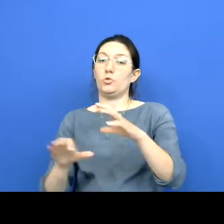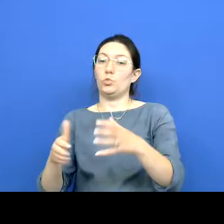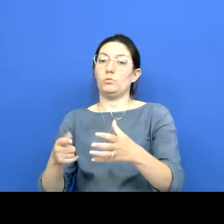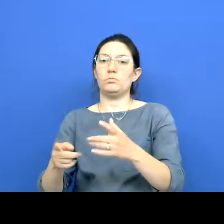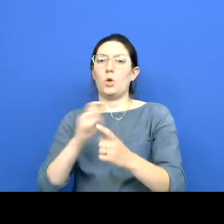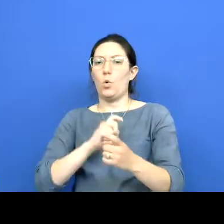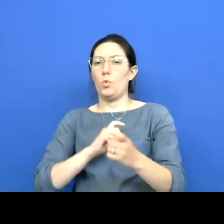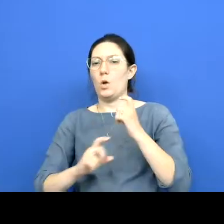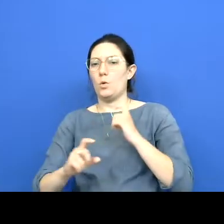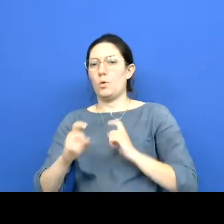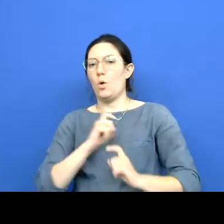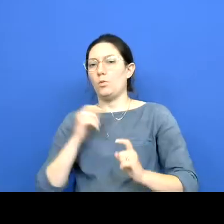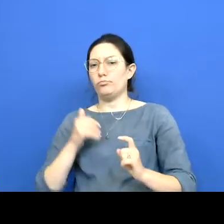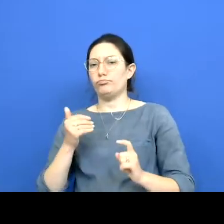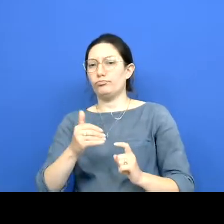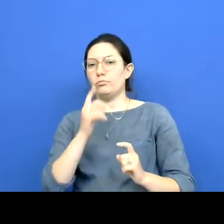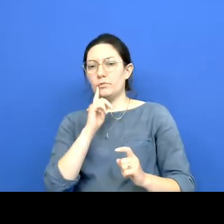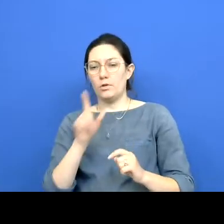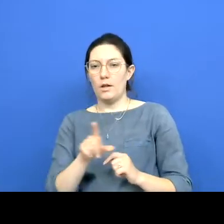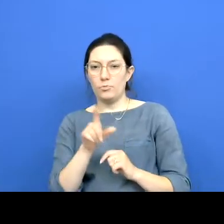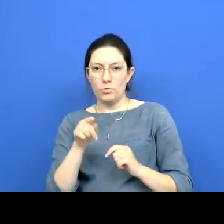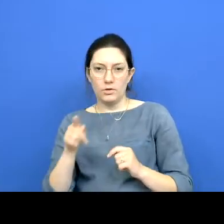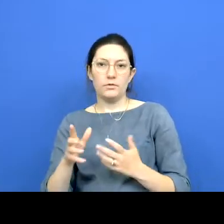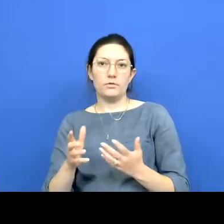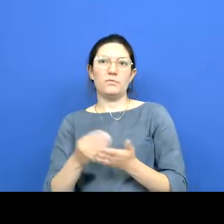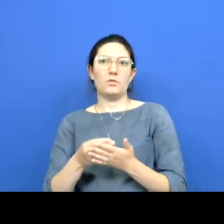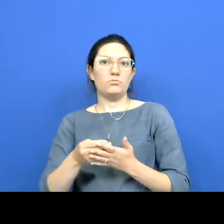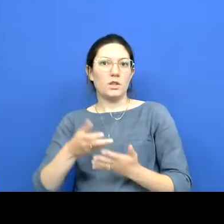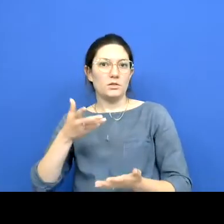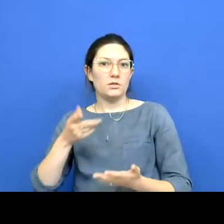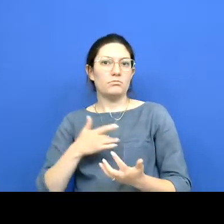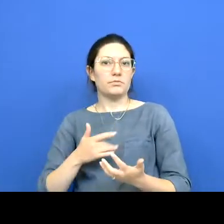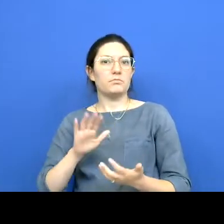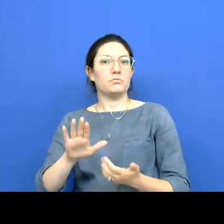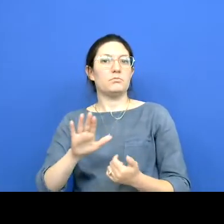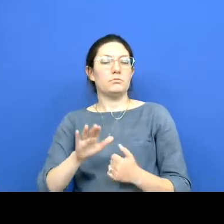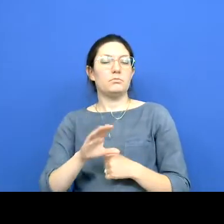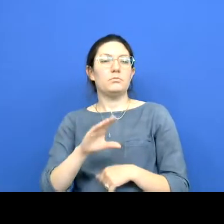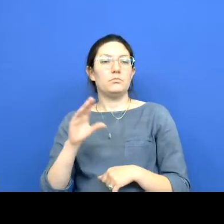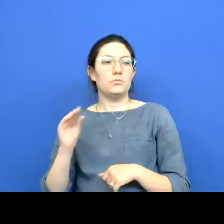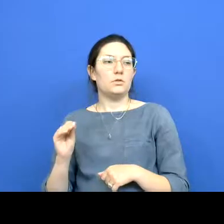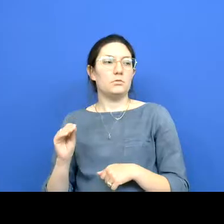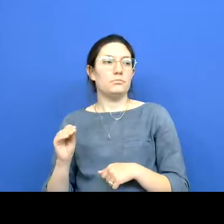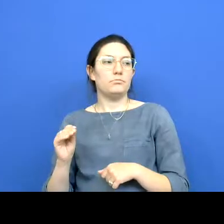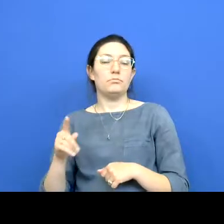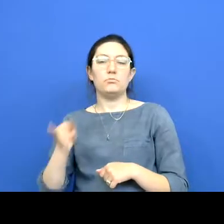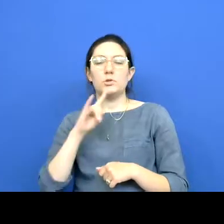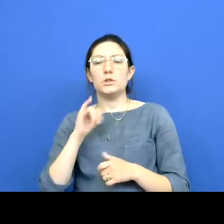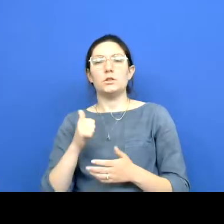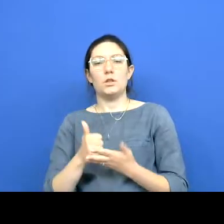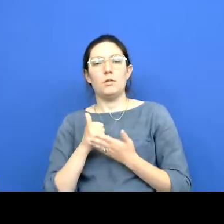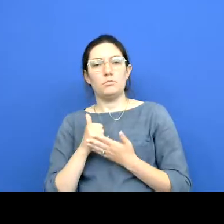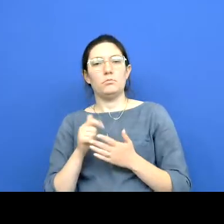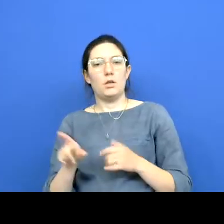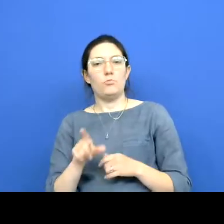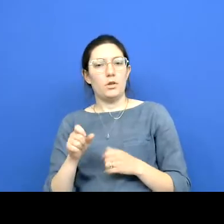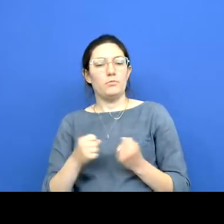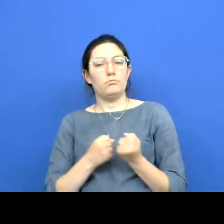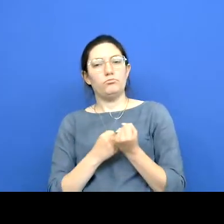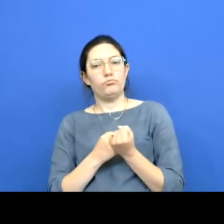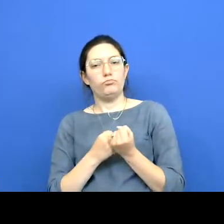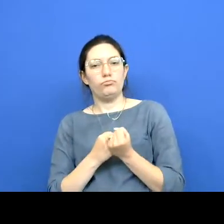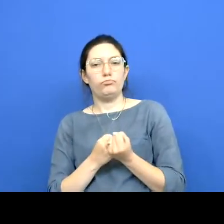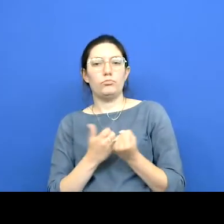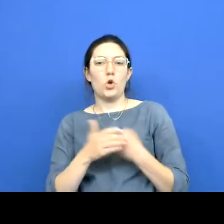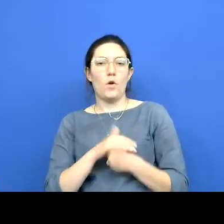donations to the library. They do a lot of fundraising efforts, and really help our library out, cover